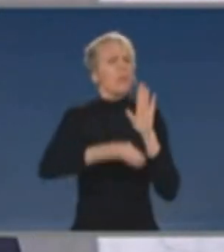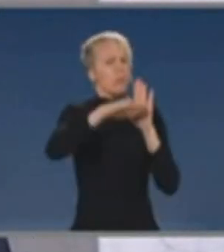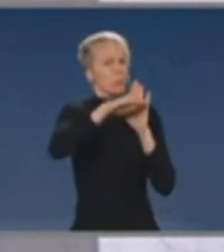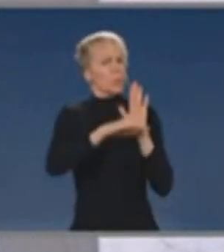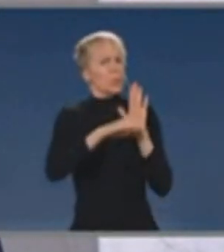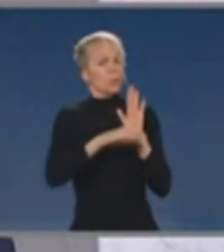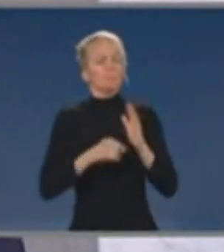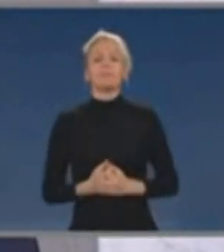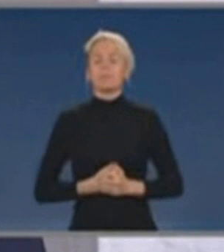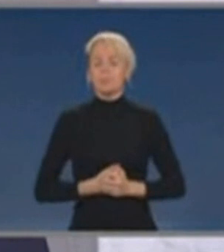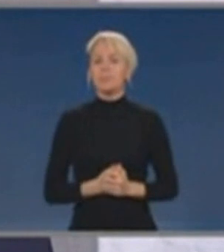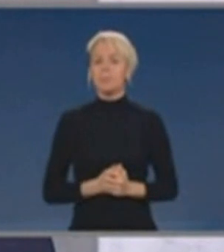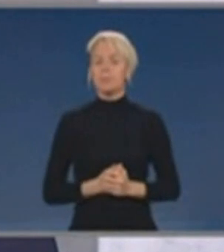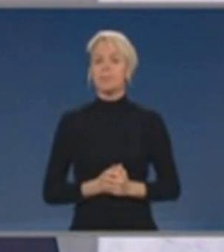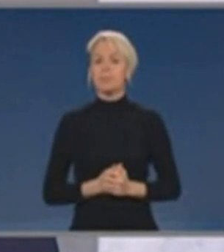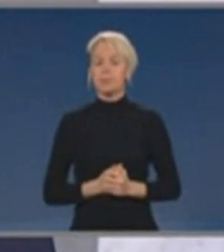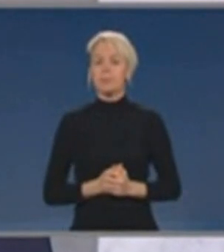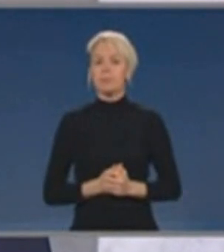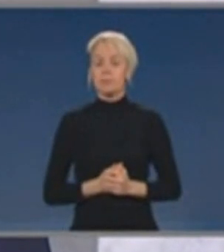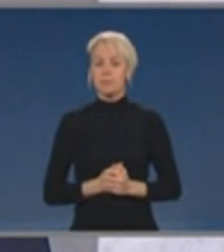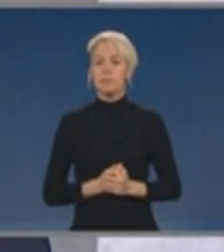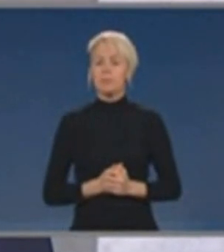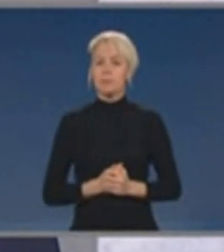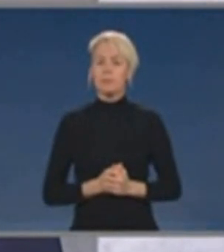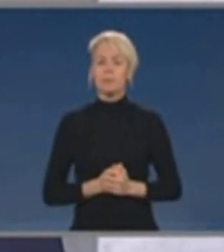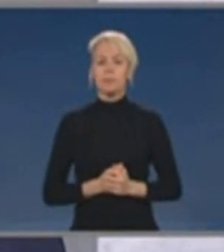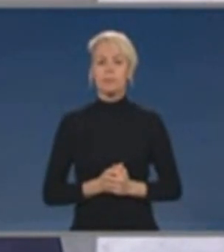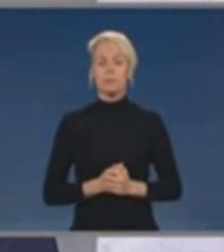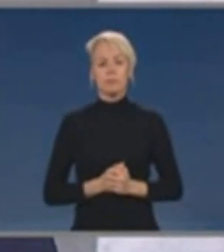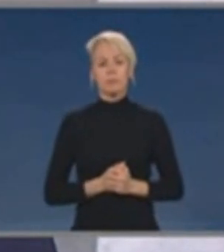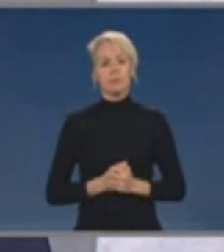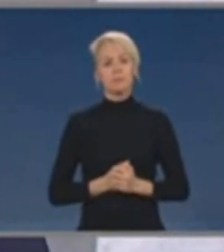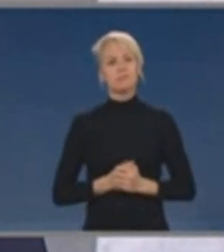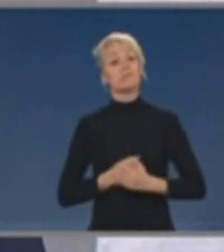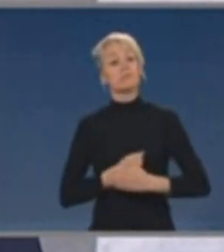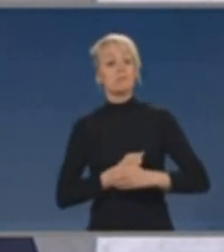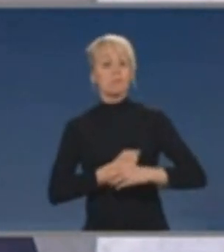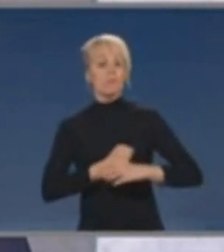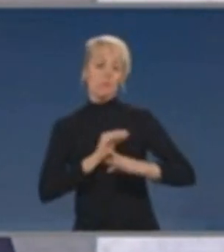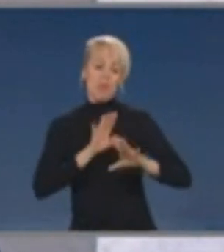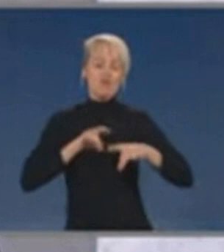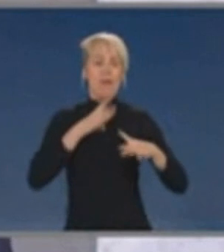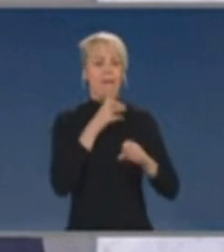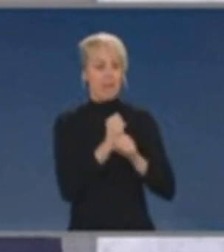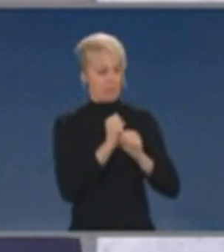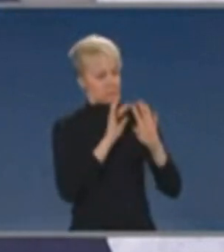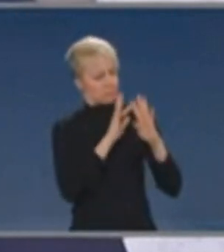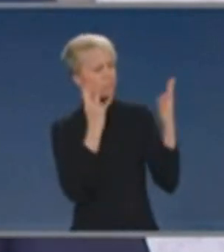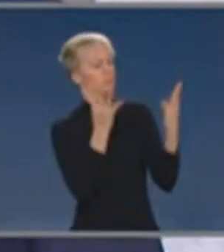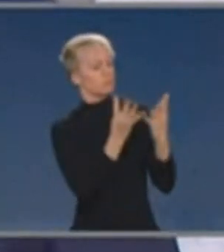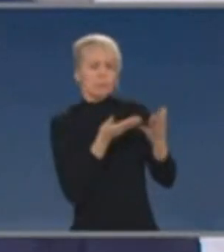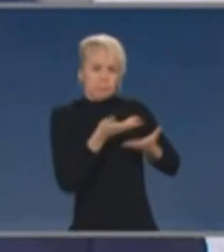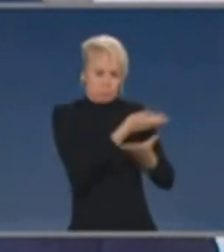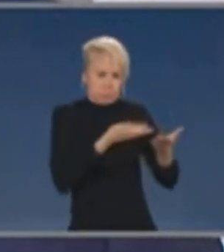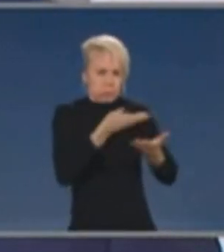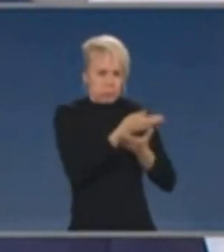These rules have come not just through through our federal cabinet, I should say, but also through the National Security